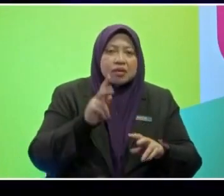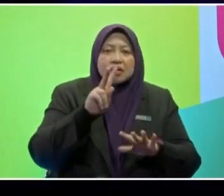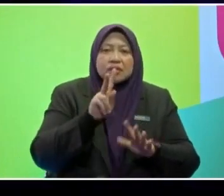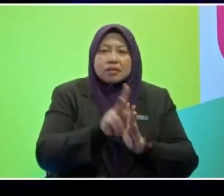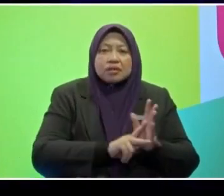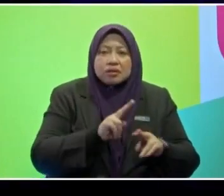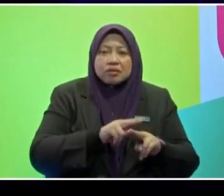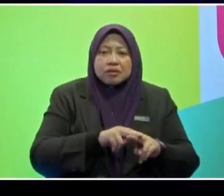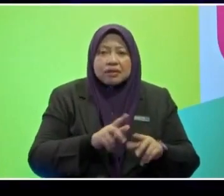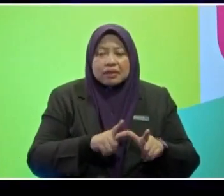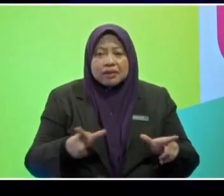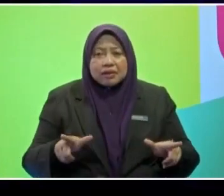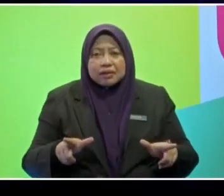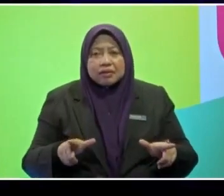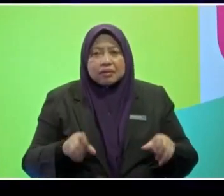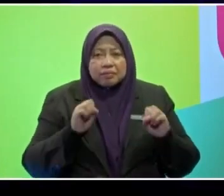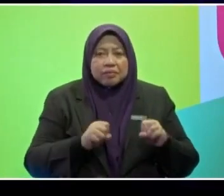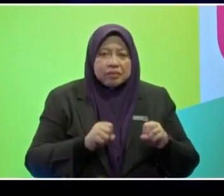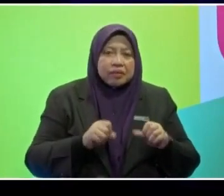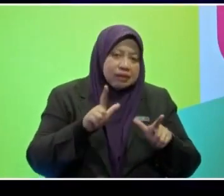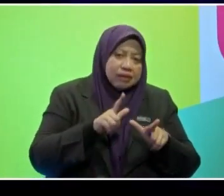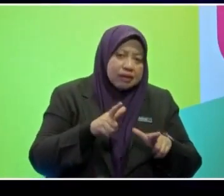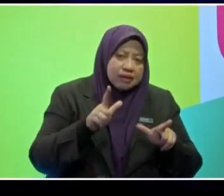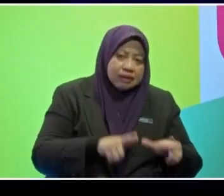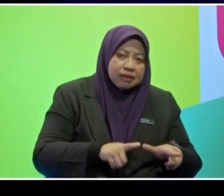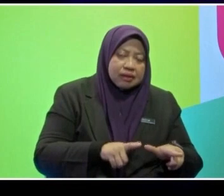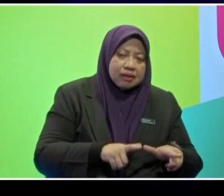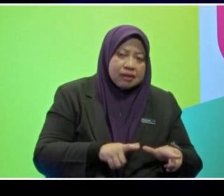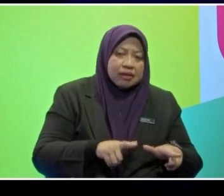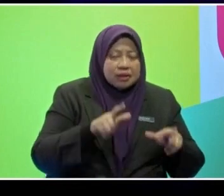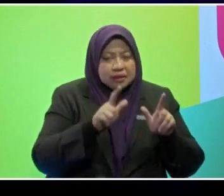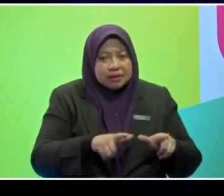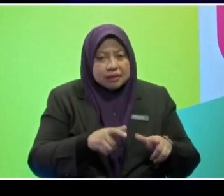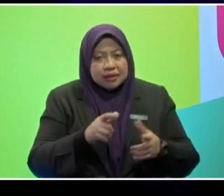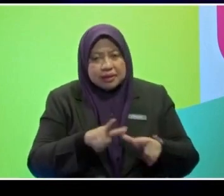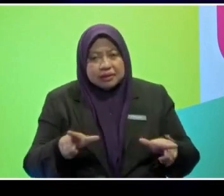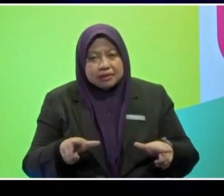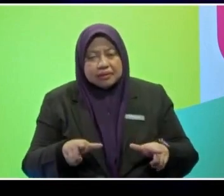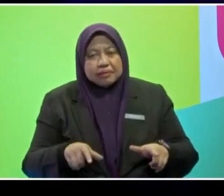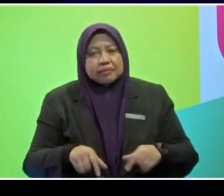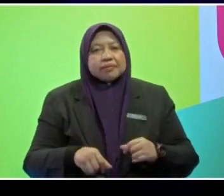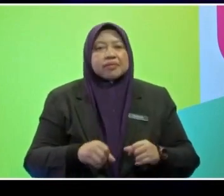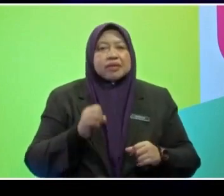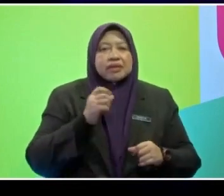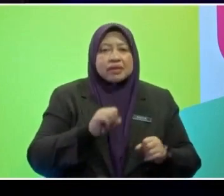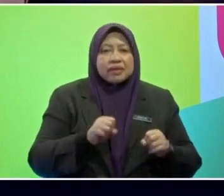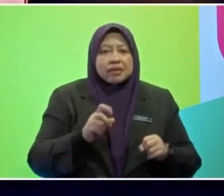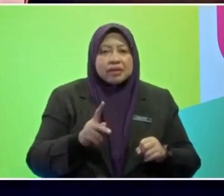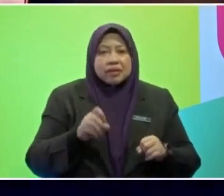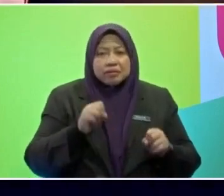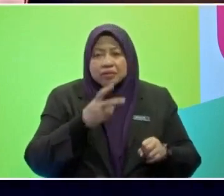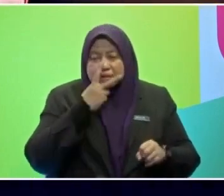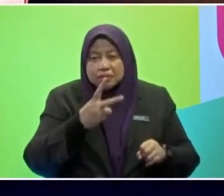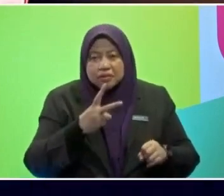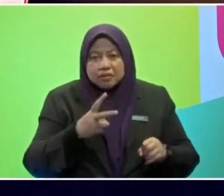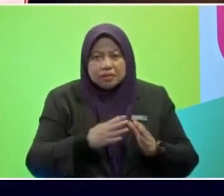make it like this? Yes. Make it a bit angled? Yes, let's have a look. Oh, it's slightly bigger